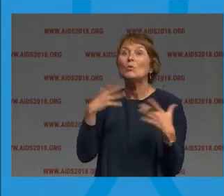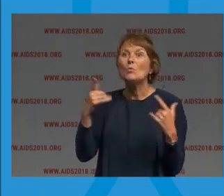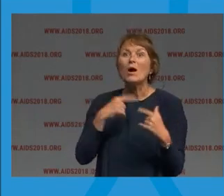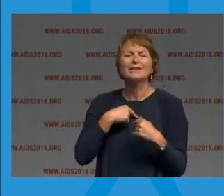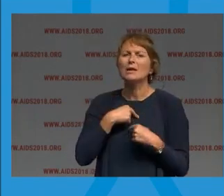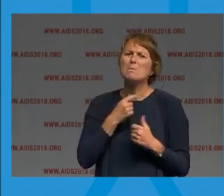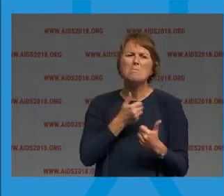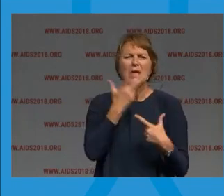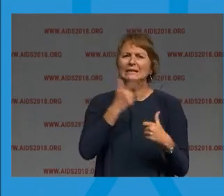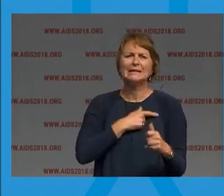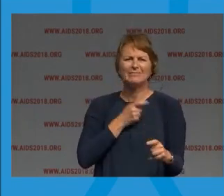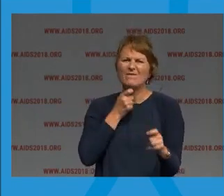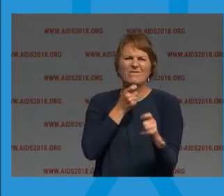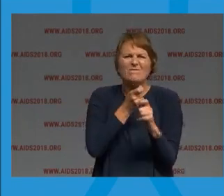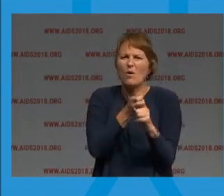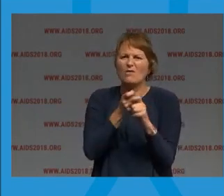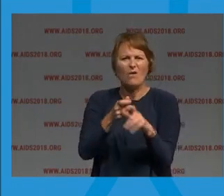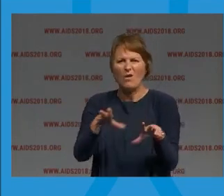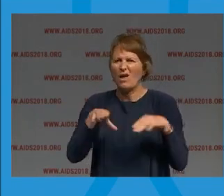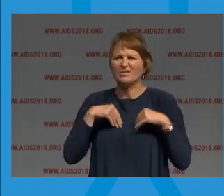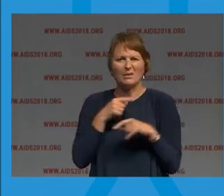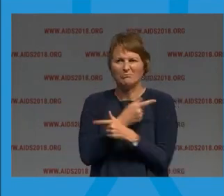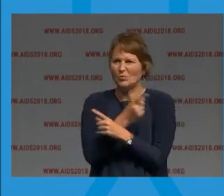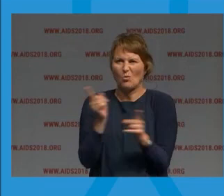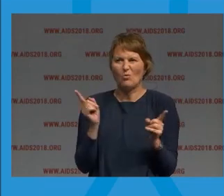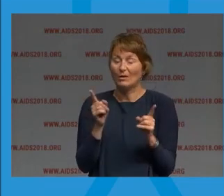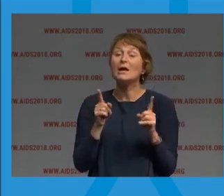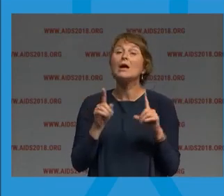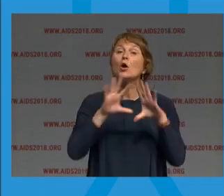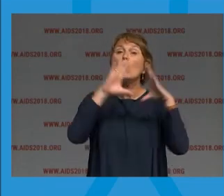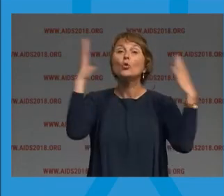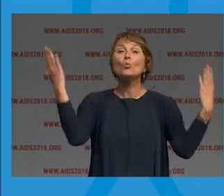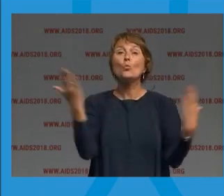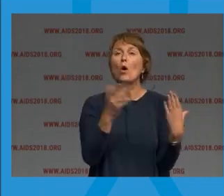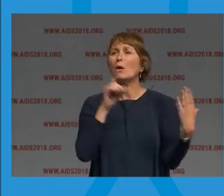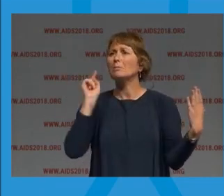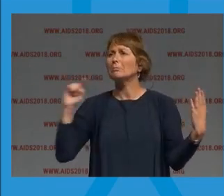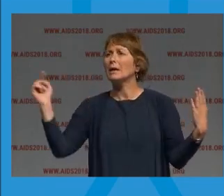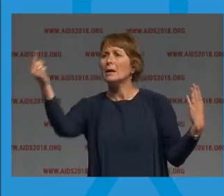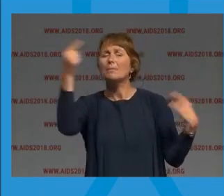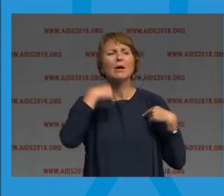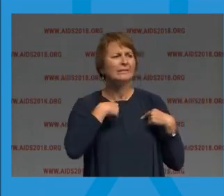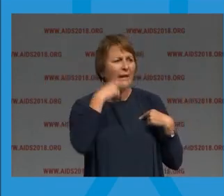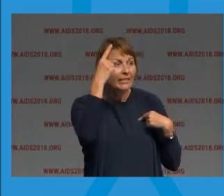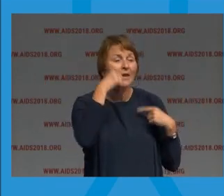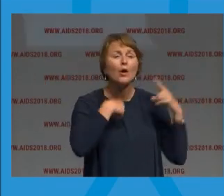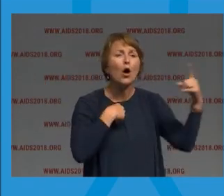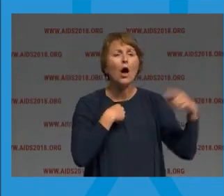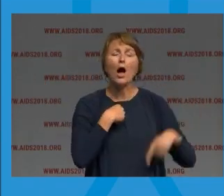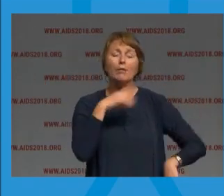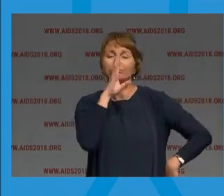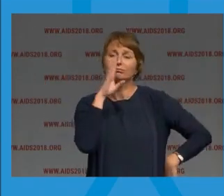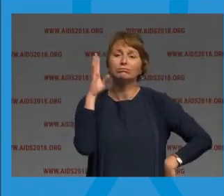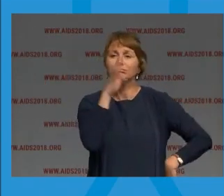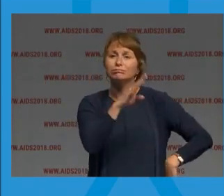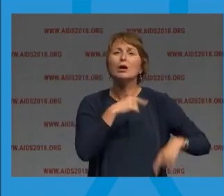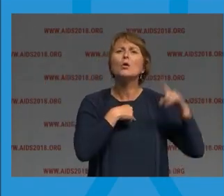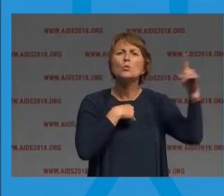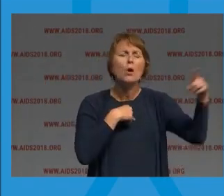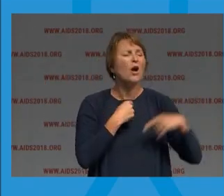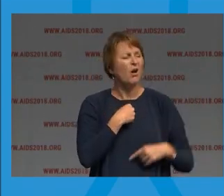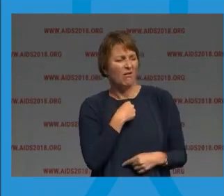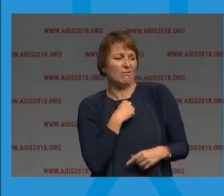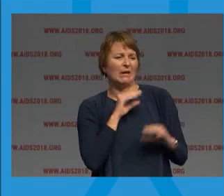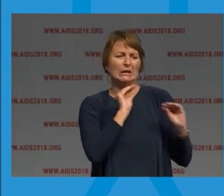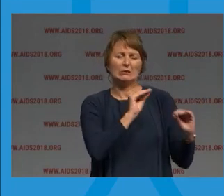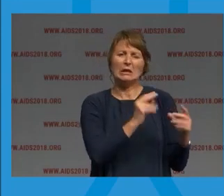complacency. Too many around the world are still ignoring the damaging knock-on effect on education and other